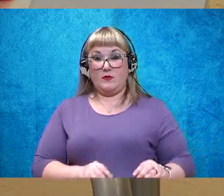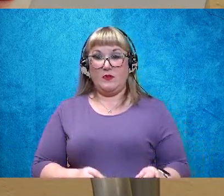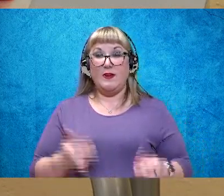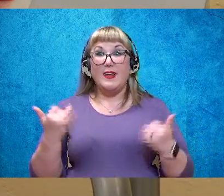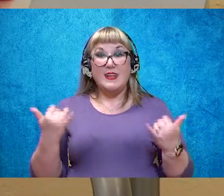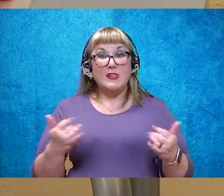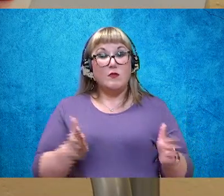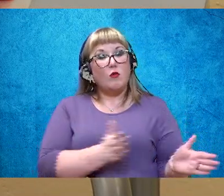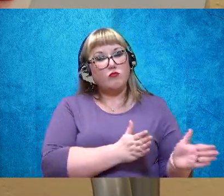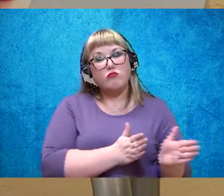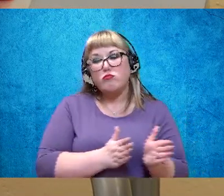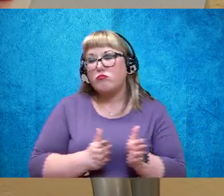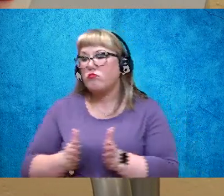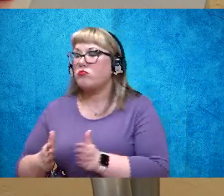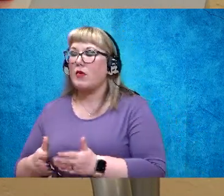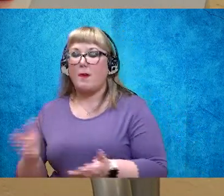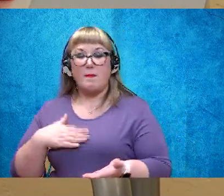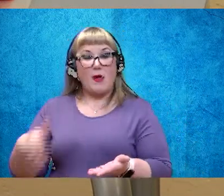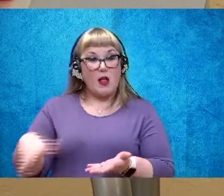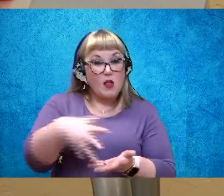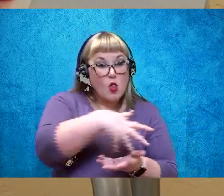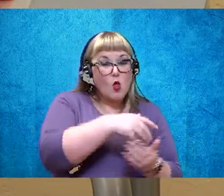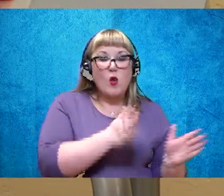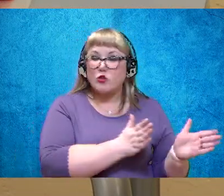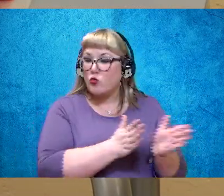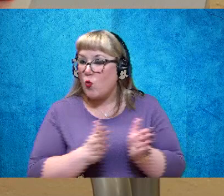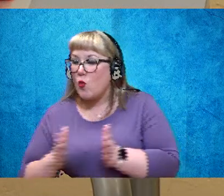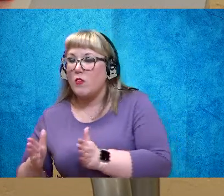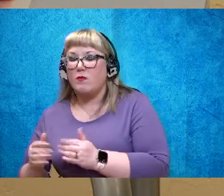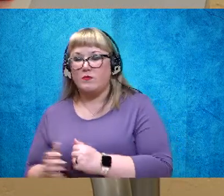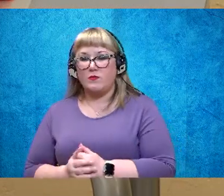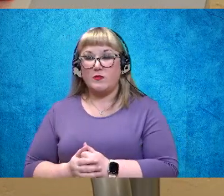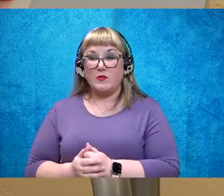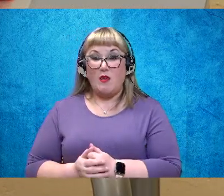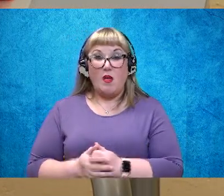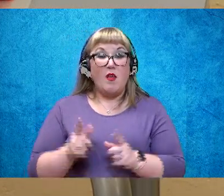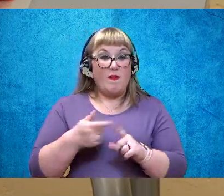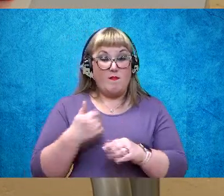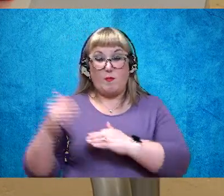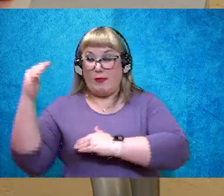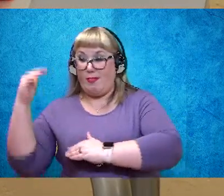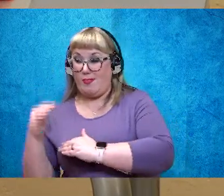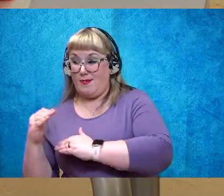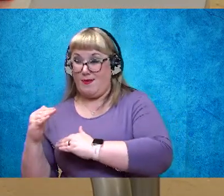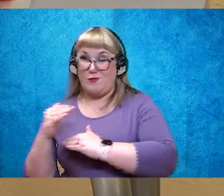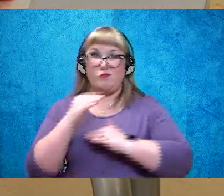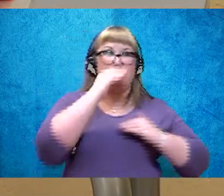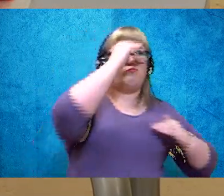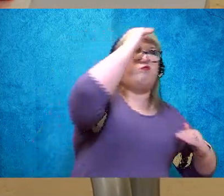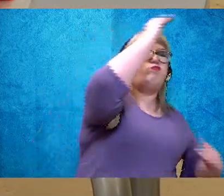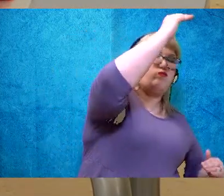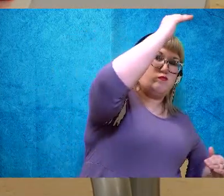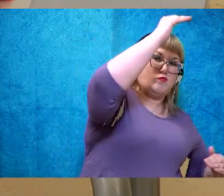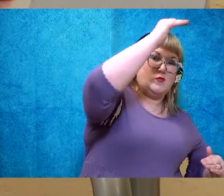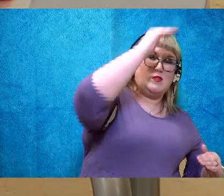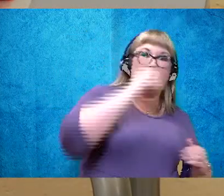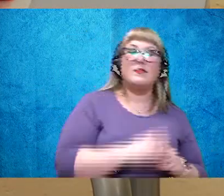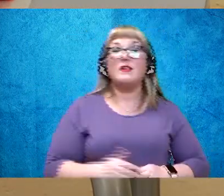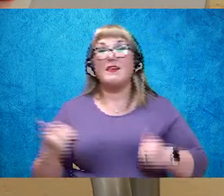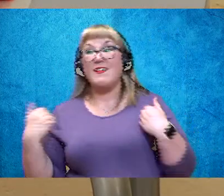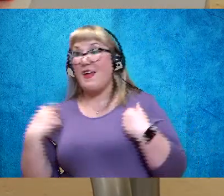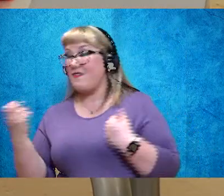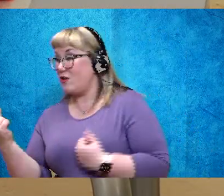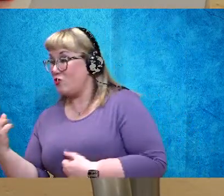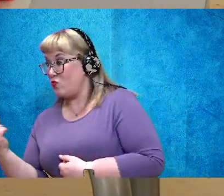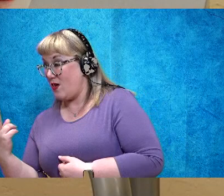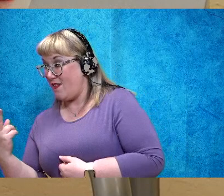I have put my collections in order from the least to the greatest. We have 12